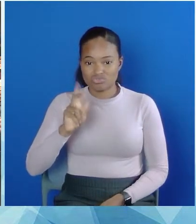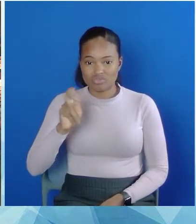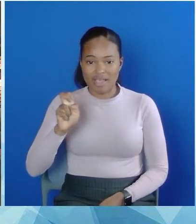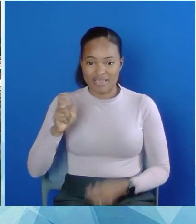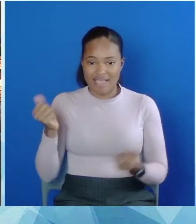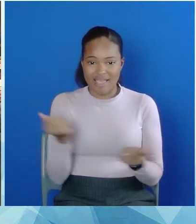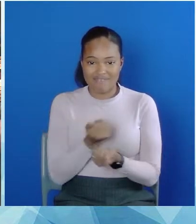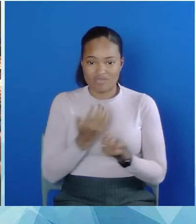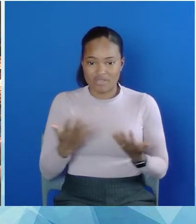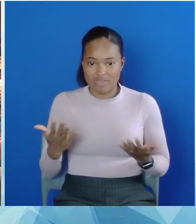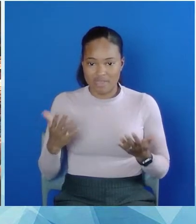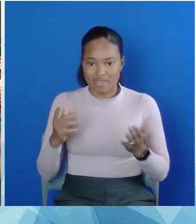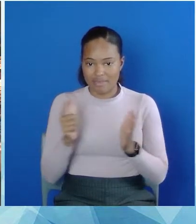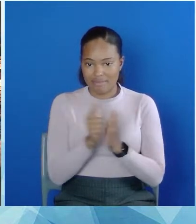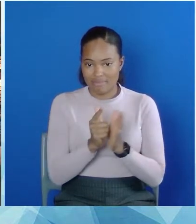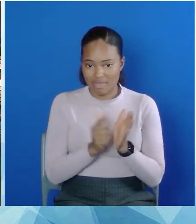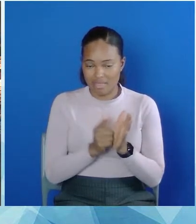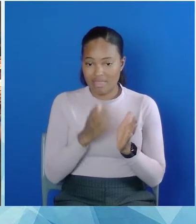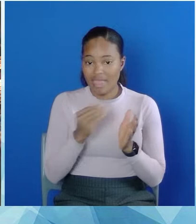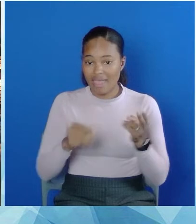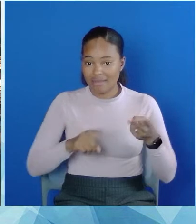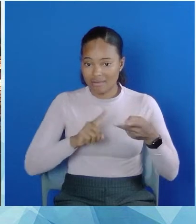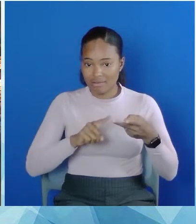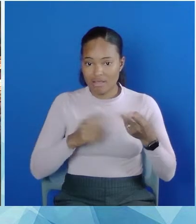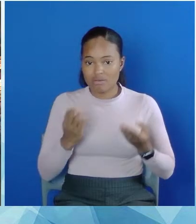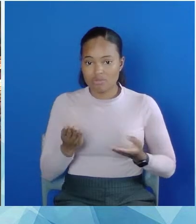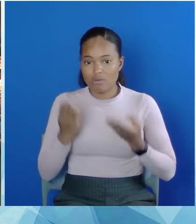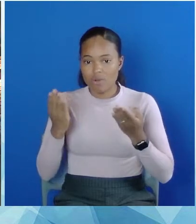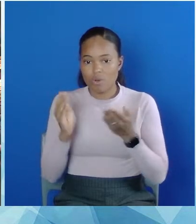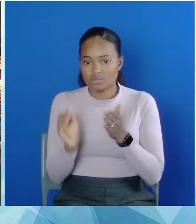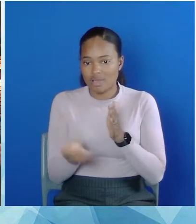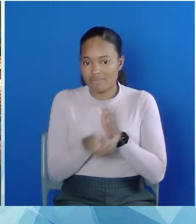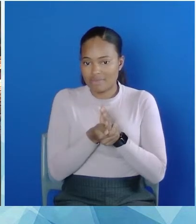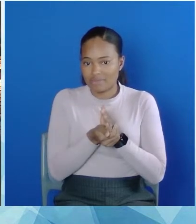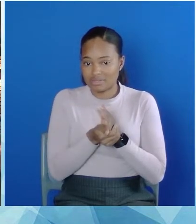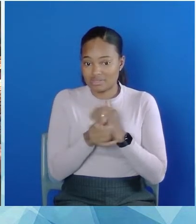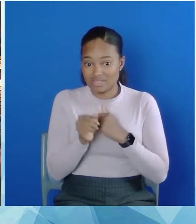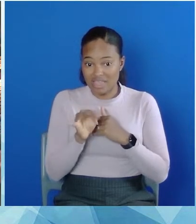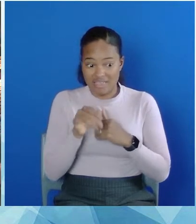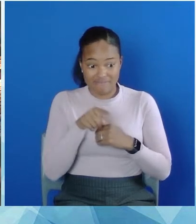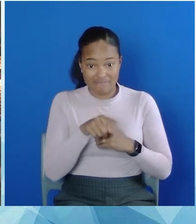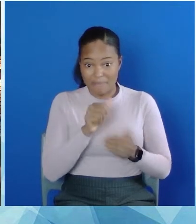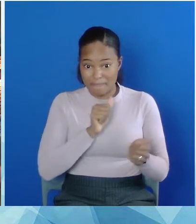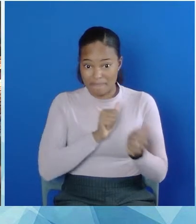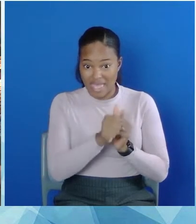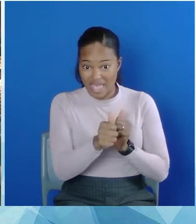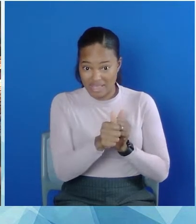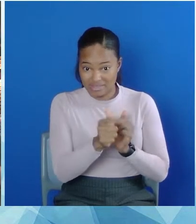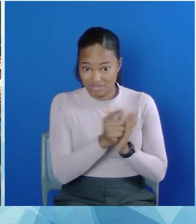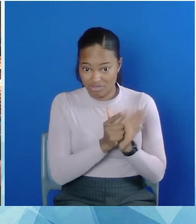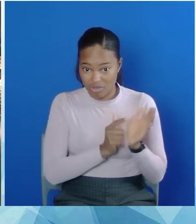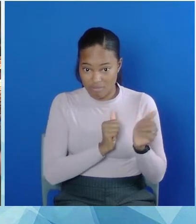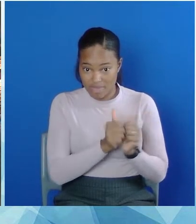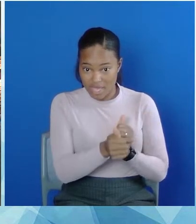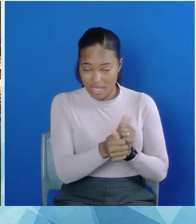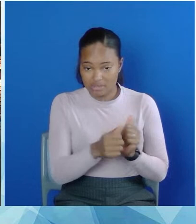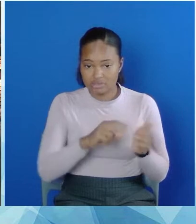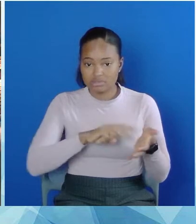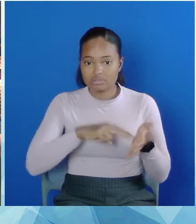and the proposed amendments. If this passes as written, then that means that